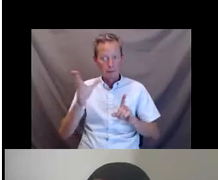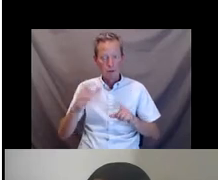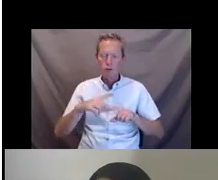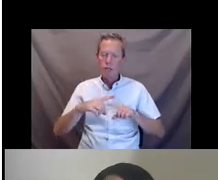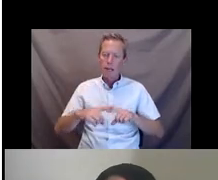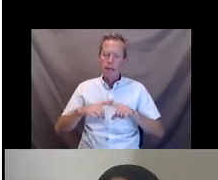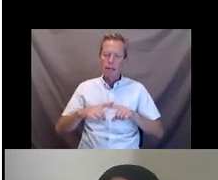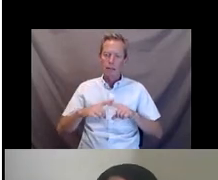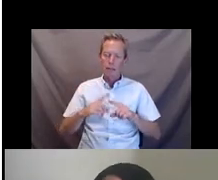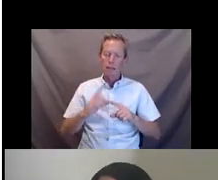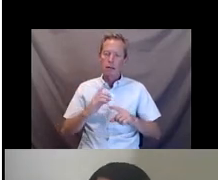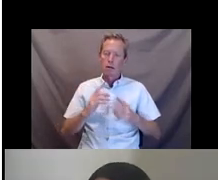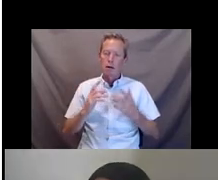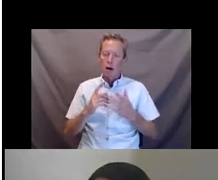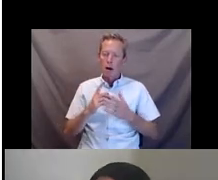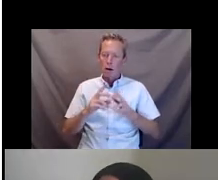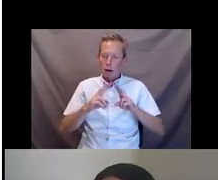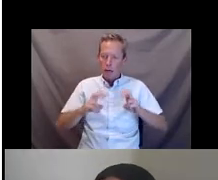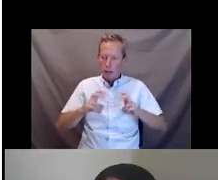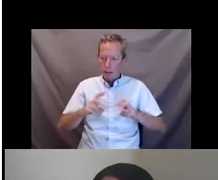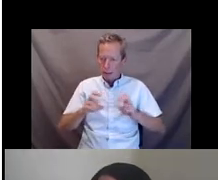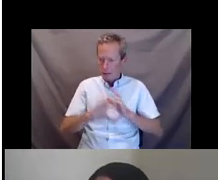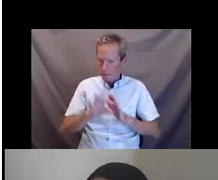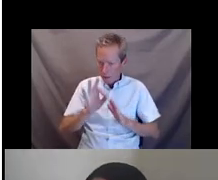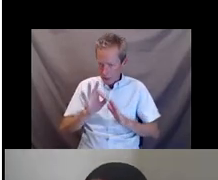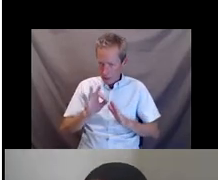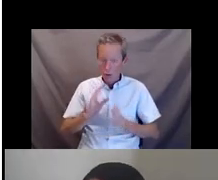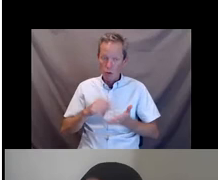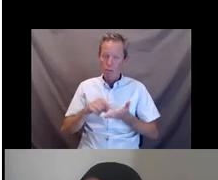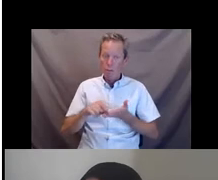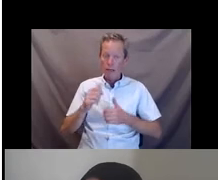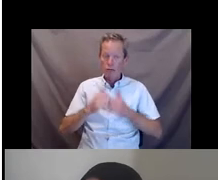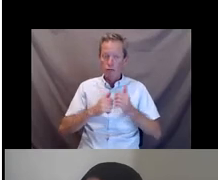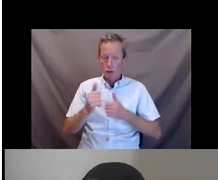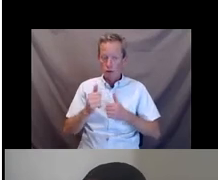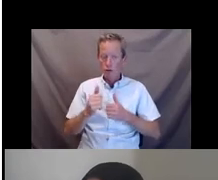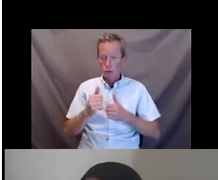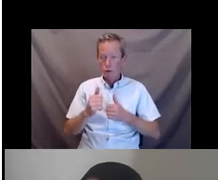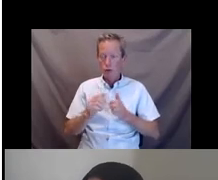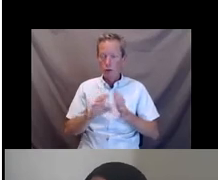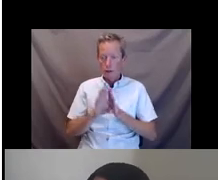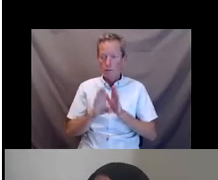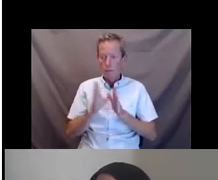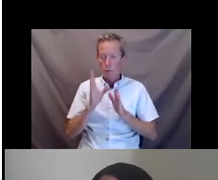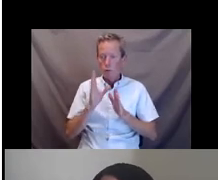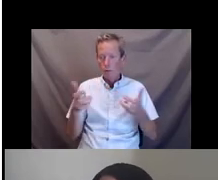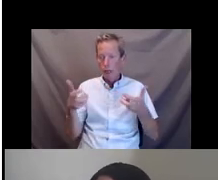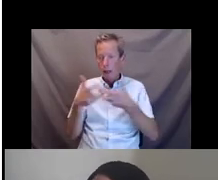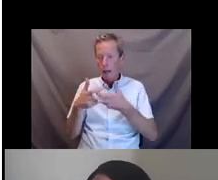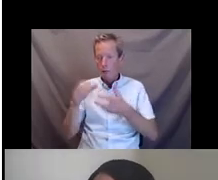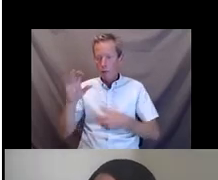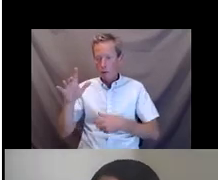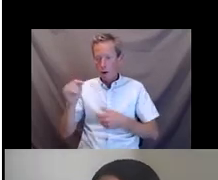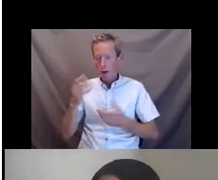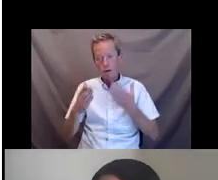mapping efforts, as well as our market pricing and assessment. So our pay structure of the future will be market aligned. And so it may look very